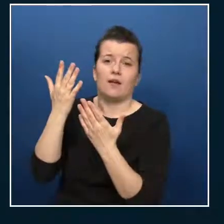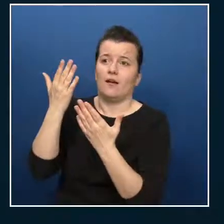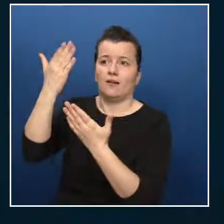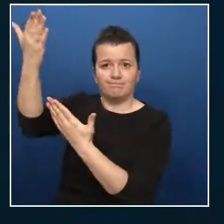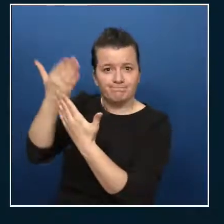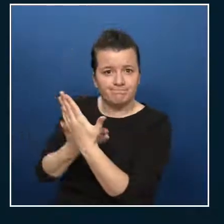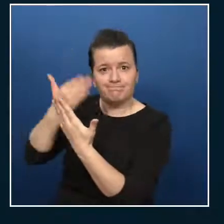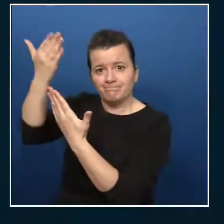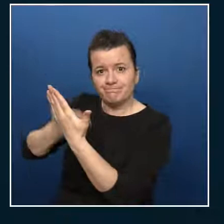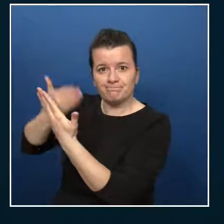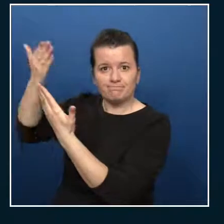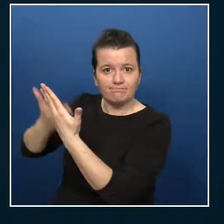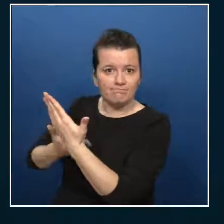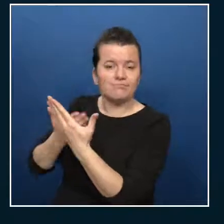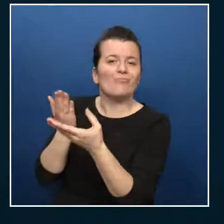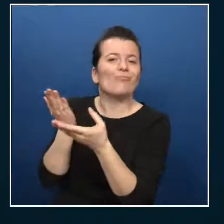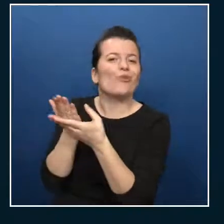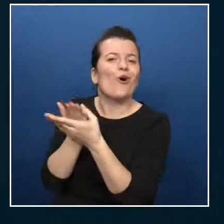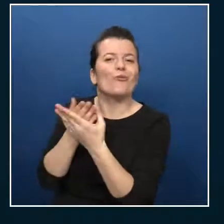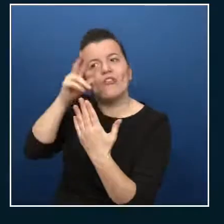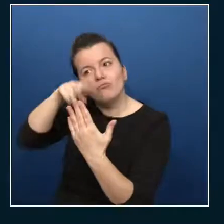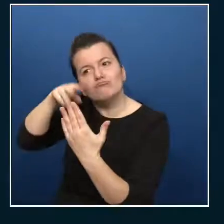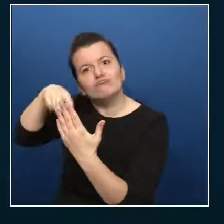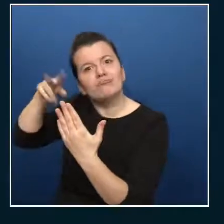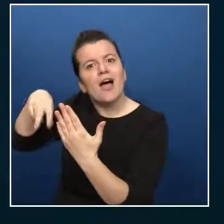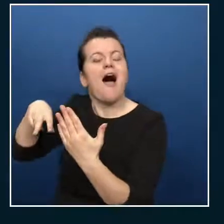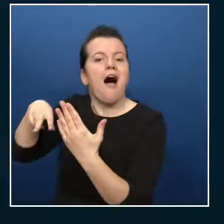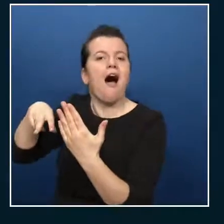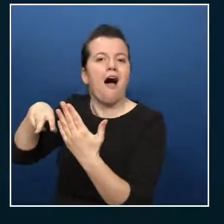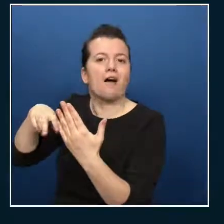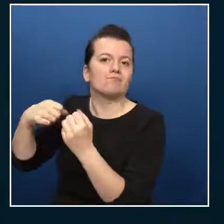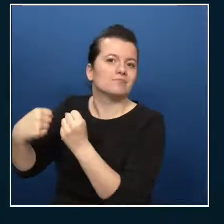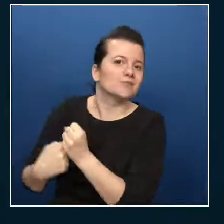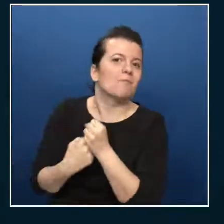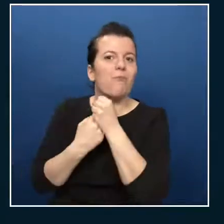of resources for the users in